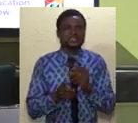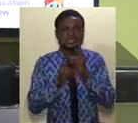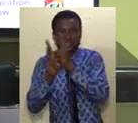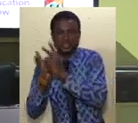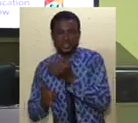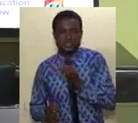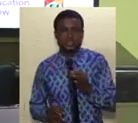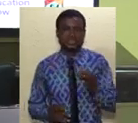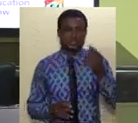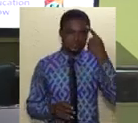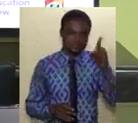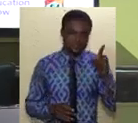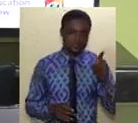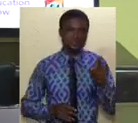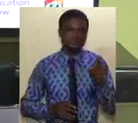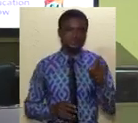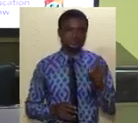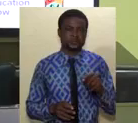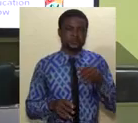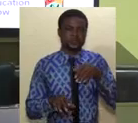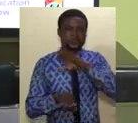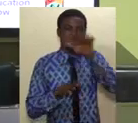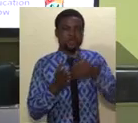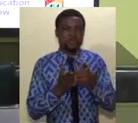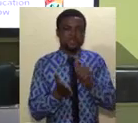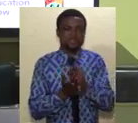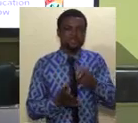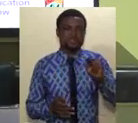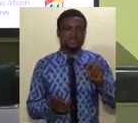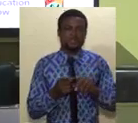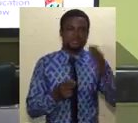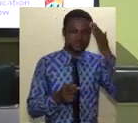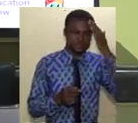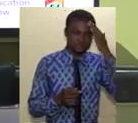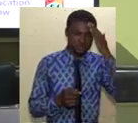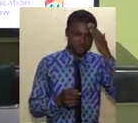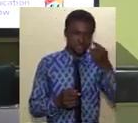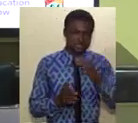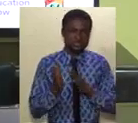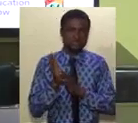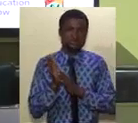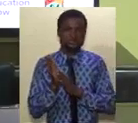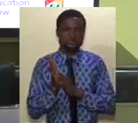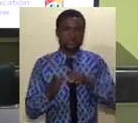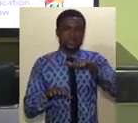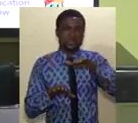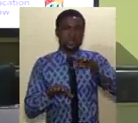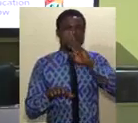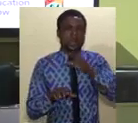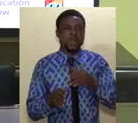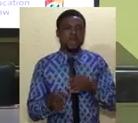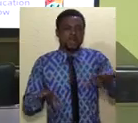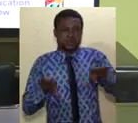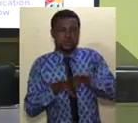catered for and ensuring that we will bring to your screen all that you need to know, even though the schools